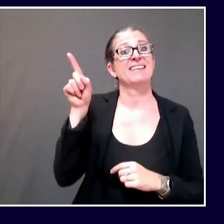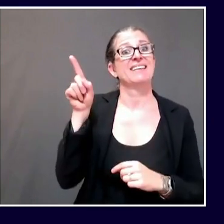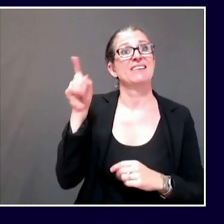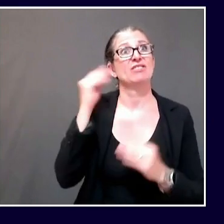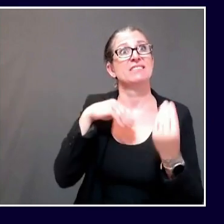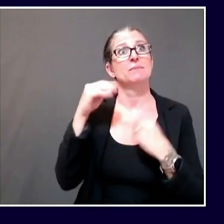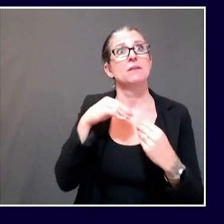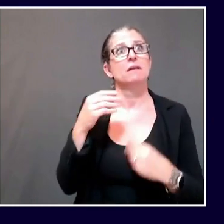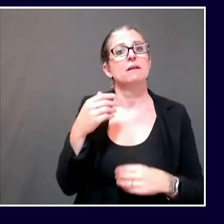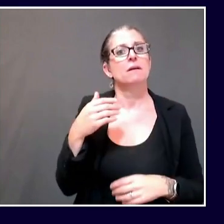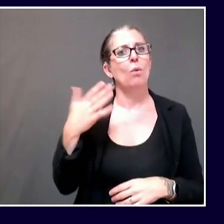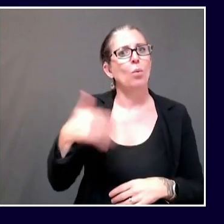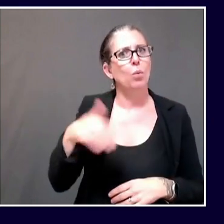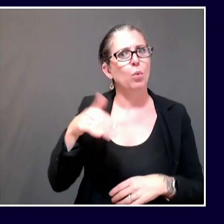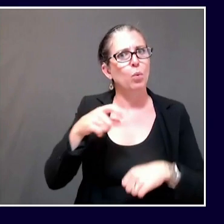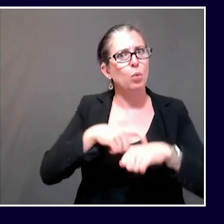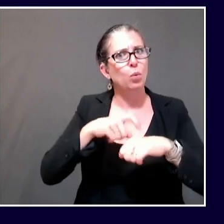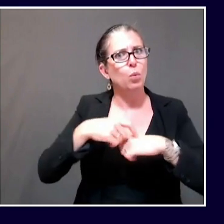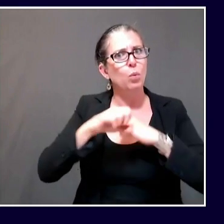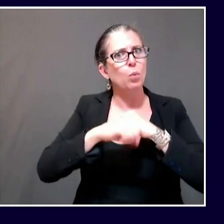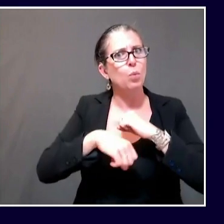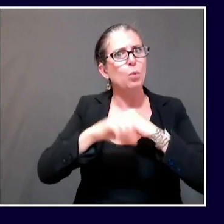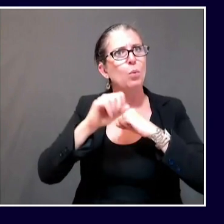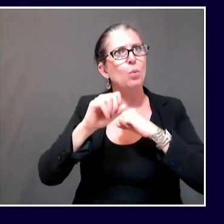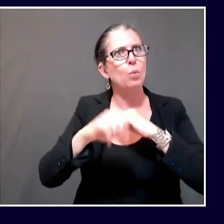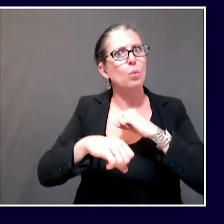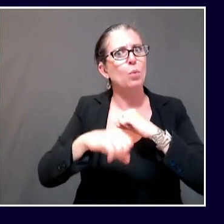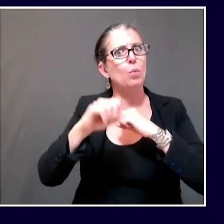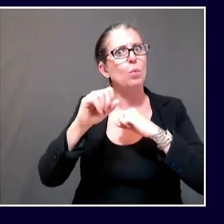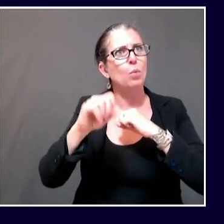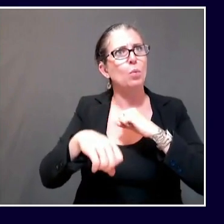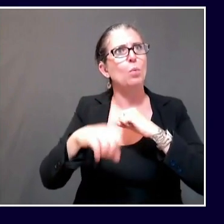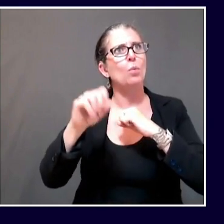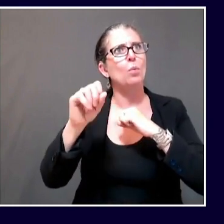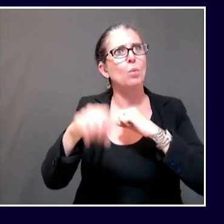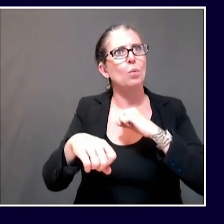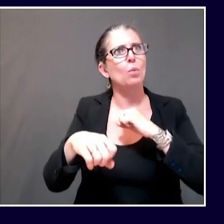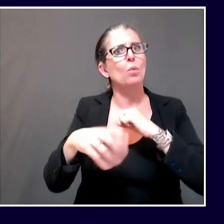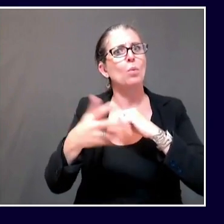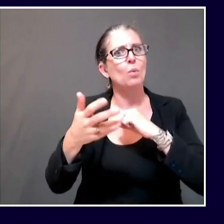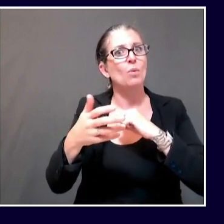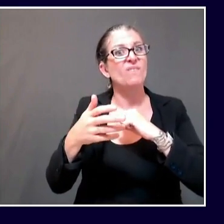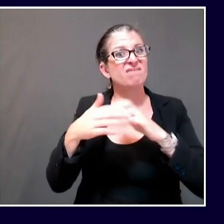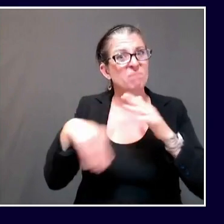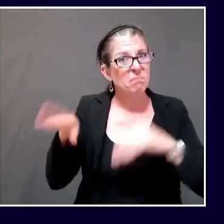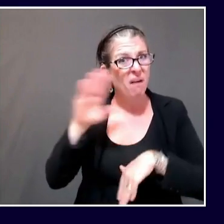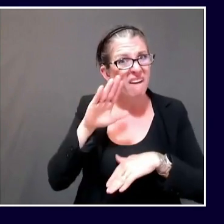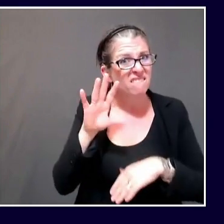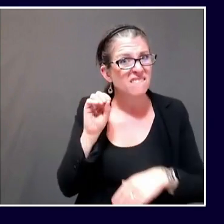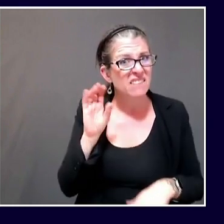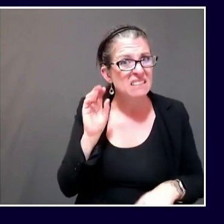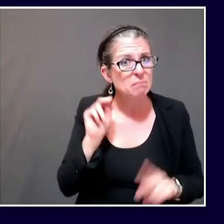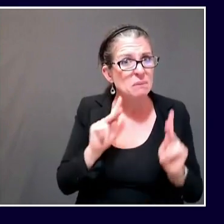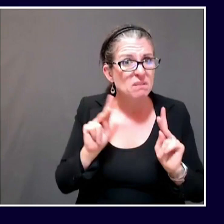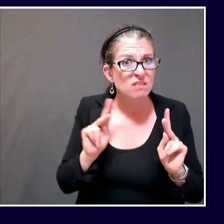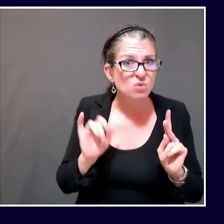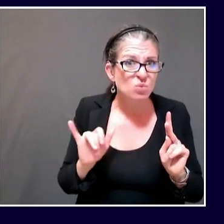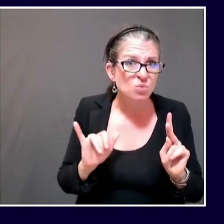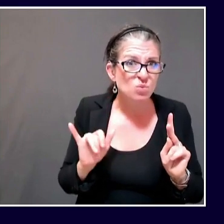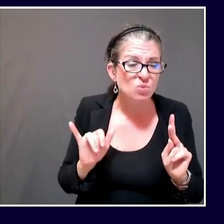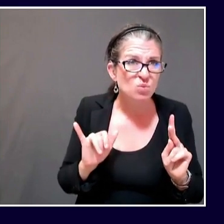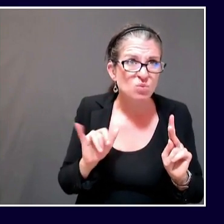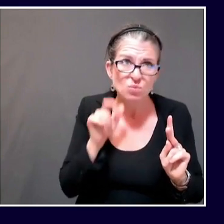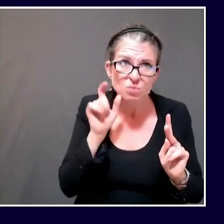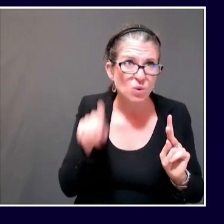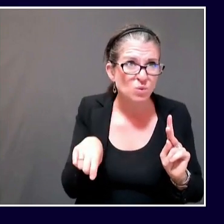event with a fair number of individuals, greater than the 50 that are allowed. So almost by definition, a high